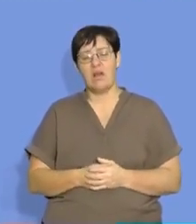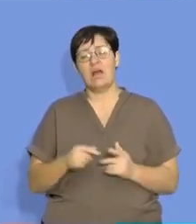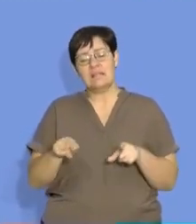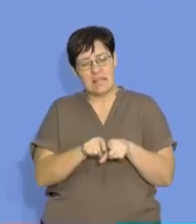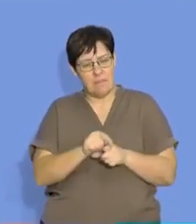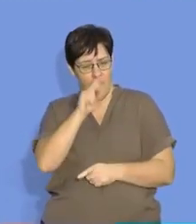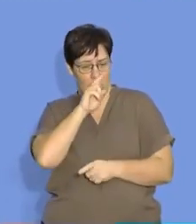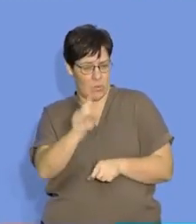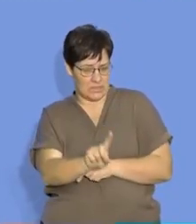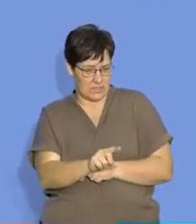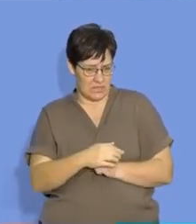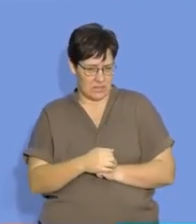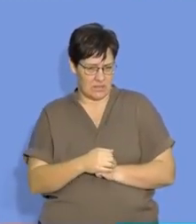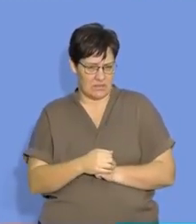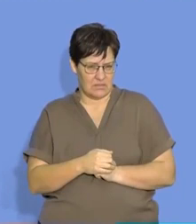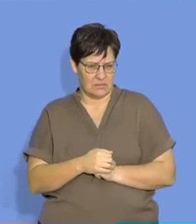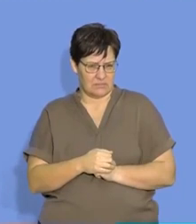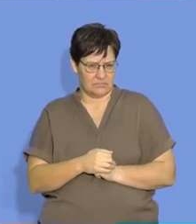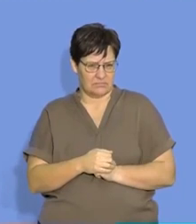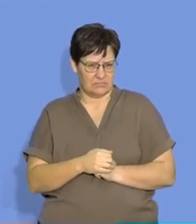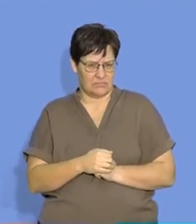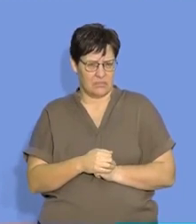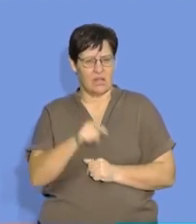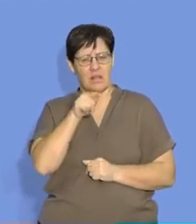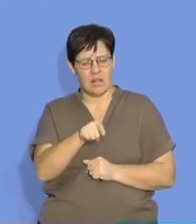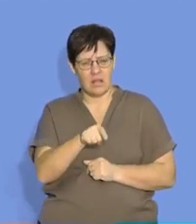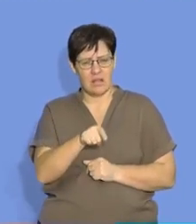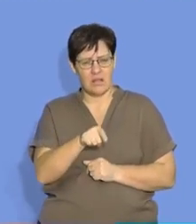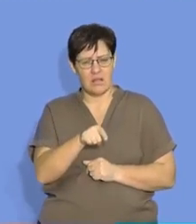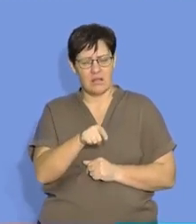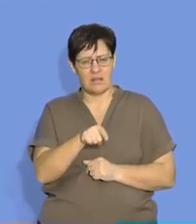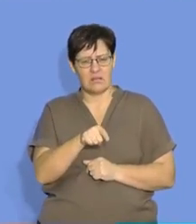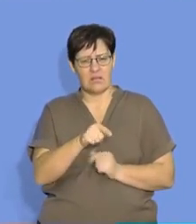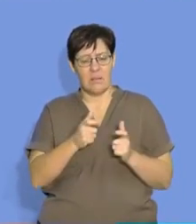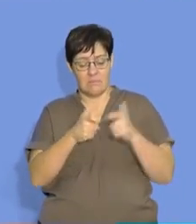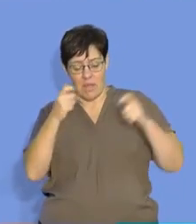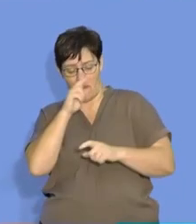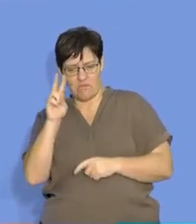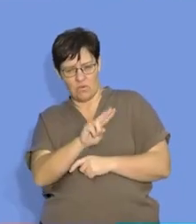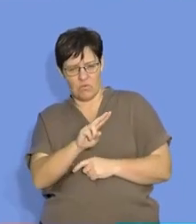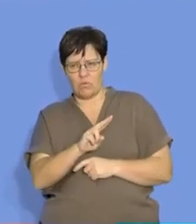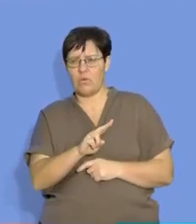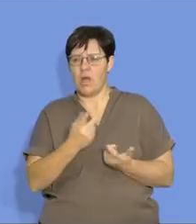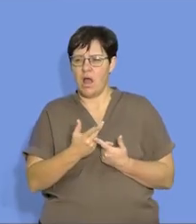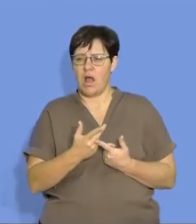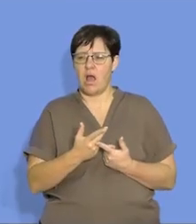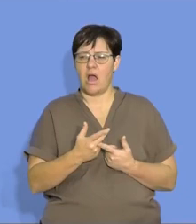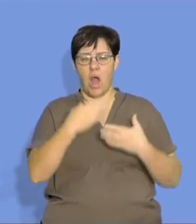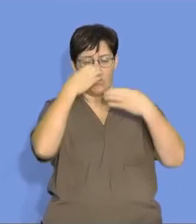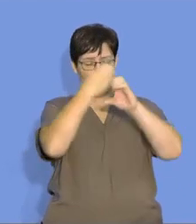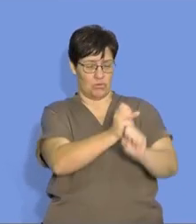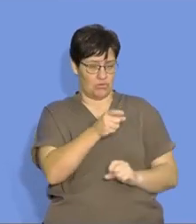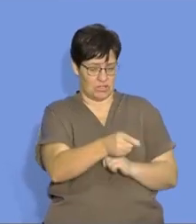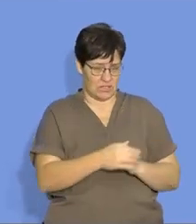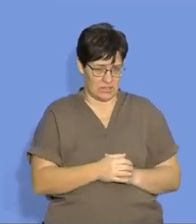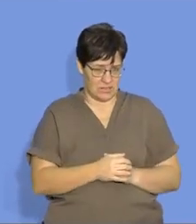factor that I want us to look at is, what does concentration do on a in the macro view? the macro